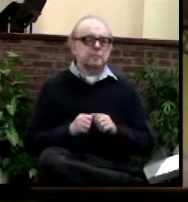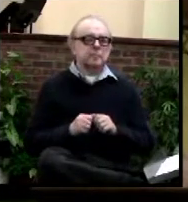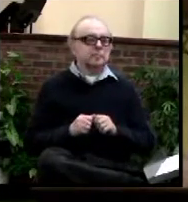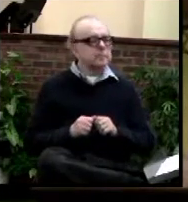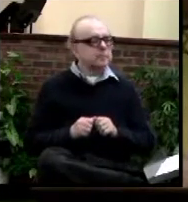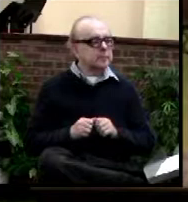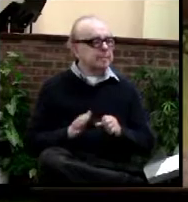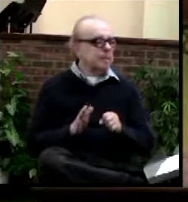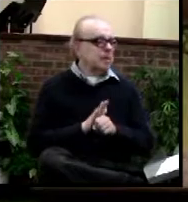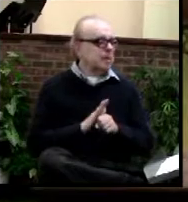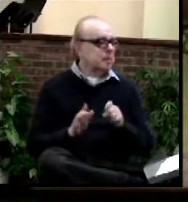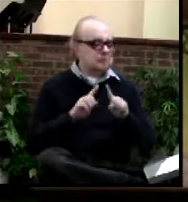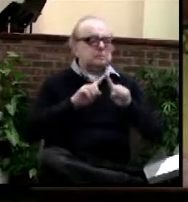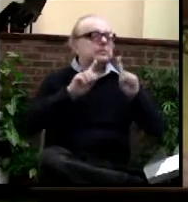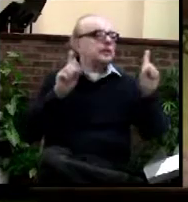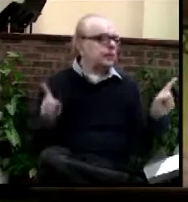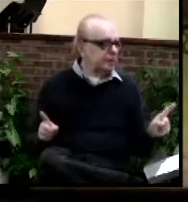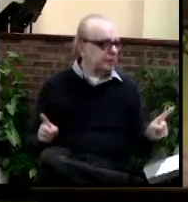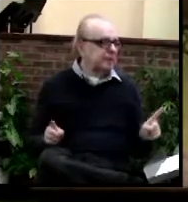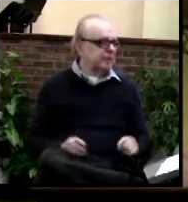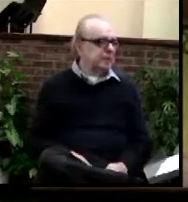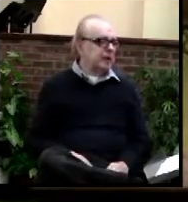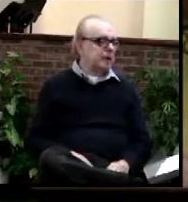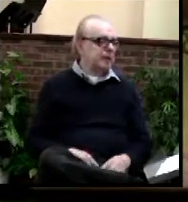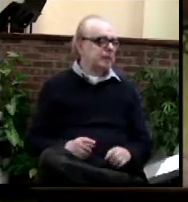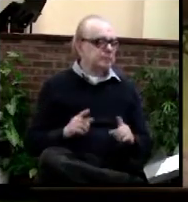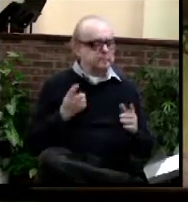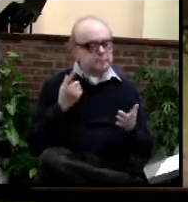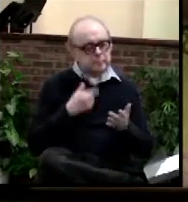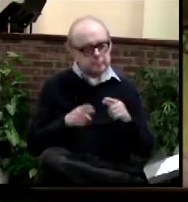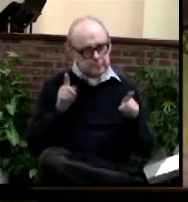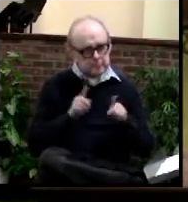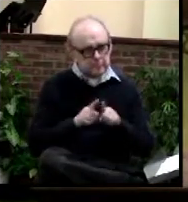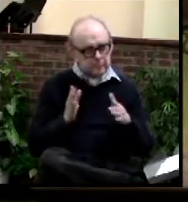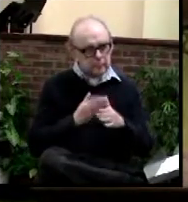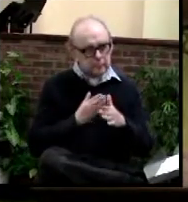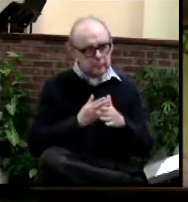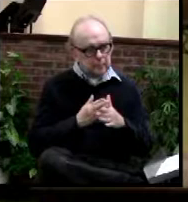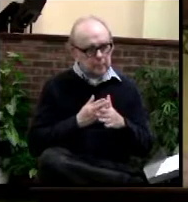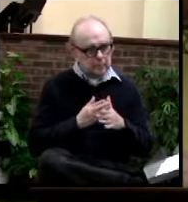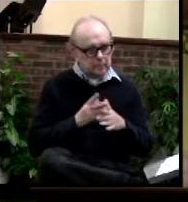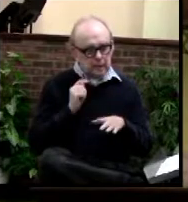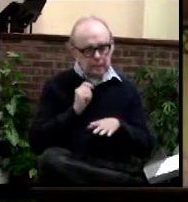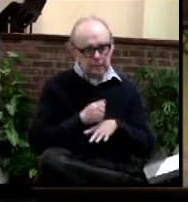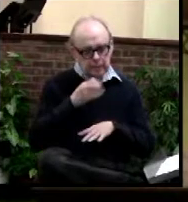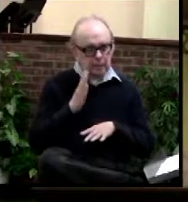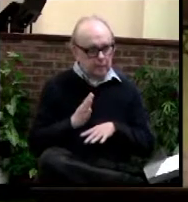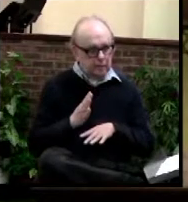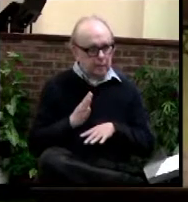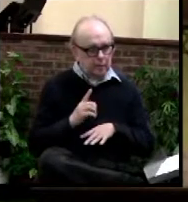Completely and totally. So, what agreement is there between the temple of God, which are